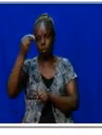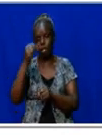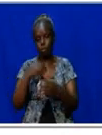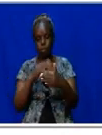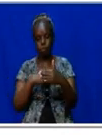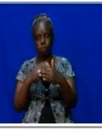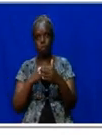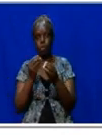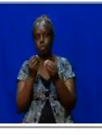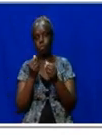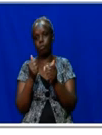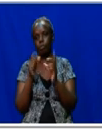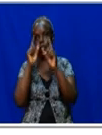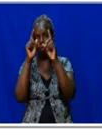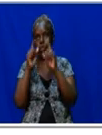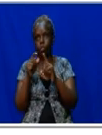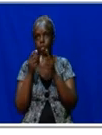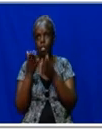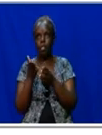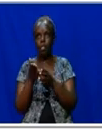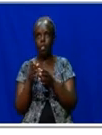So what are perfect squares?